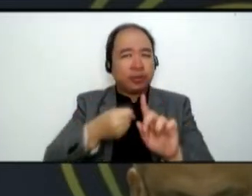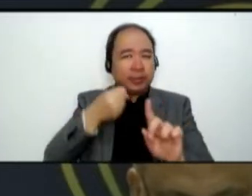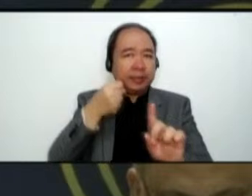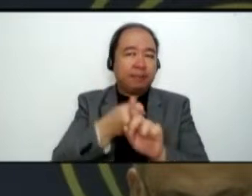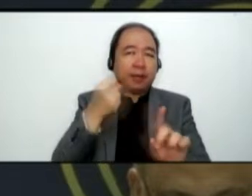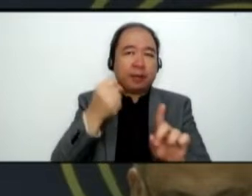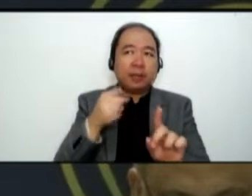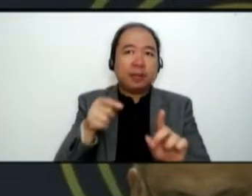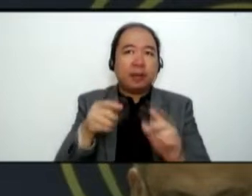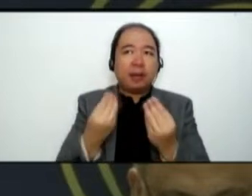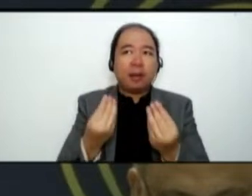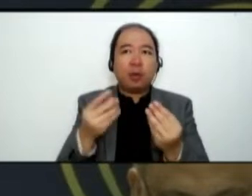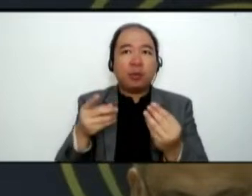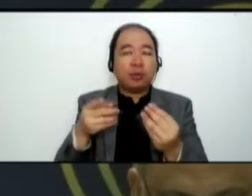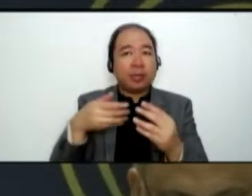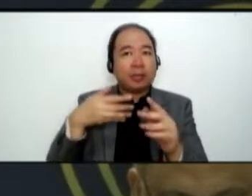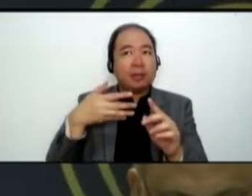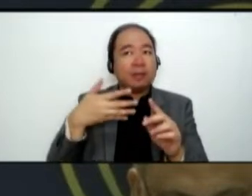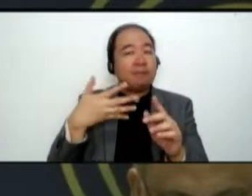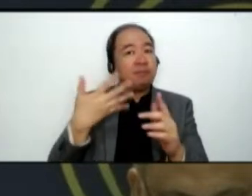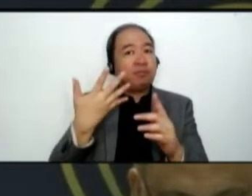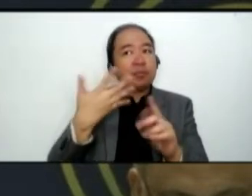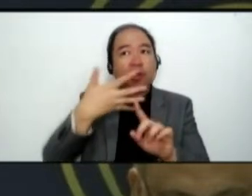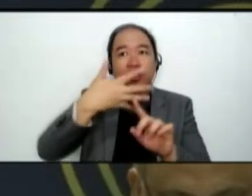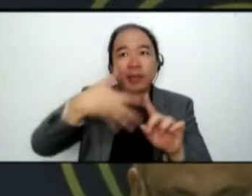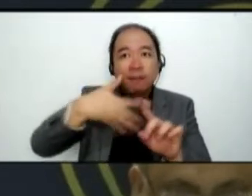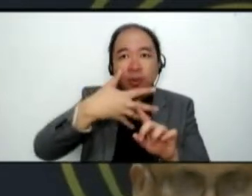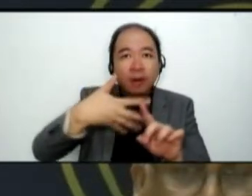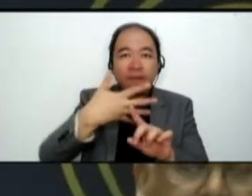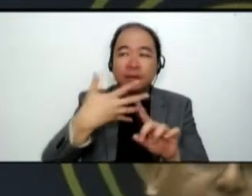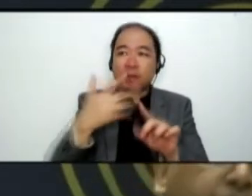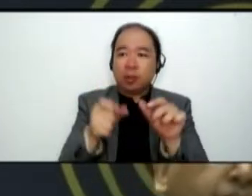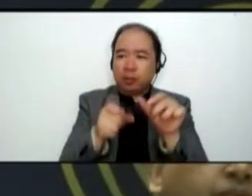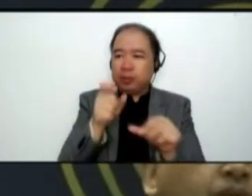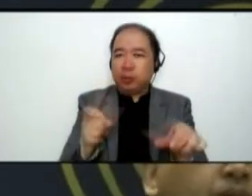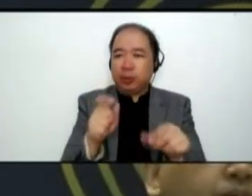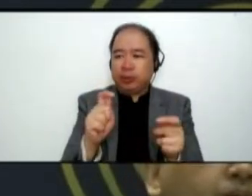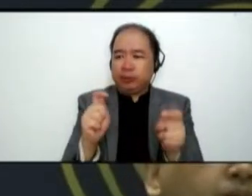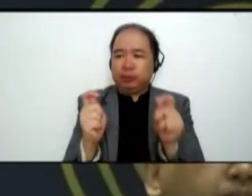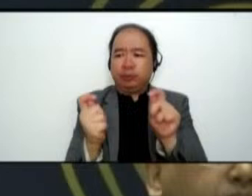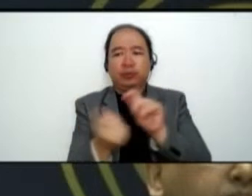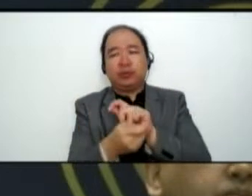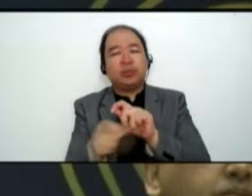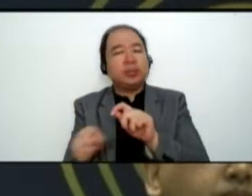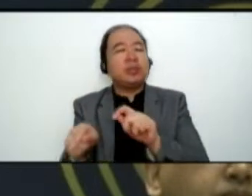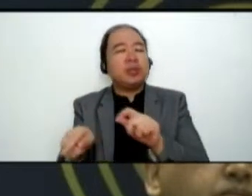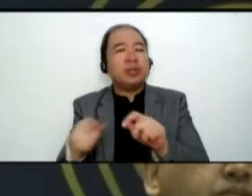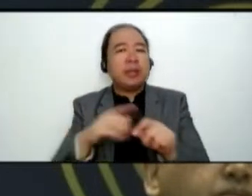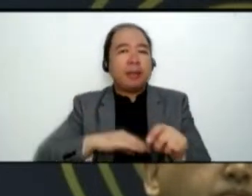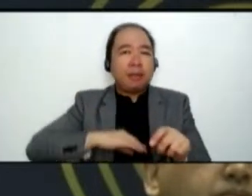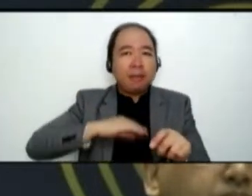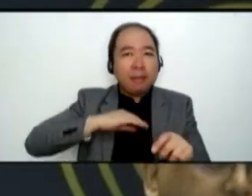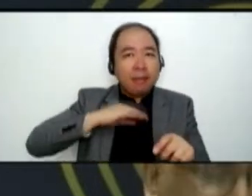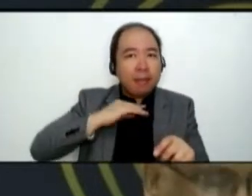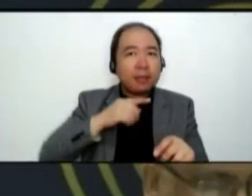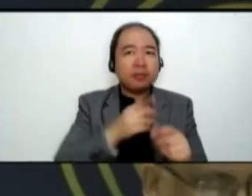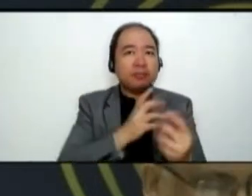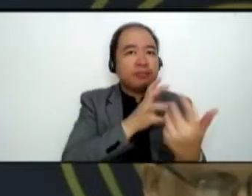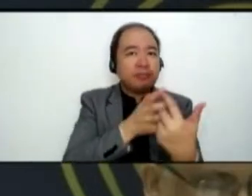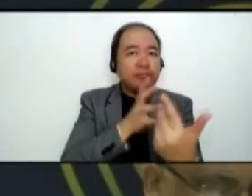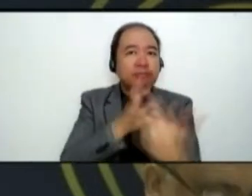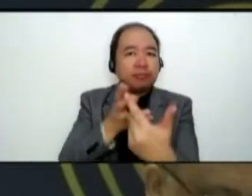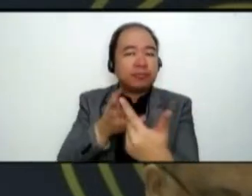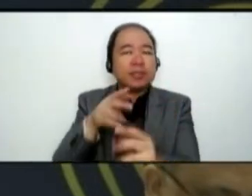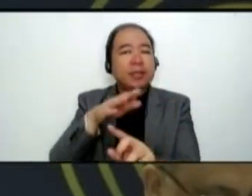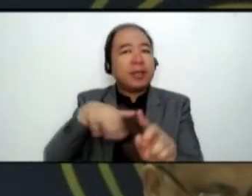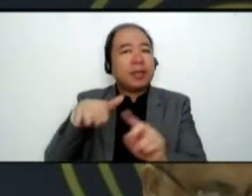demographic transition on different ages in the society, as well as, you know, the